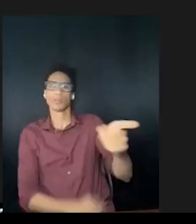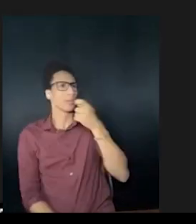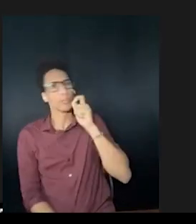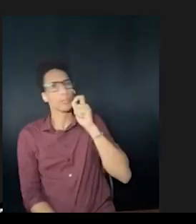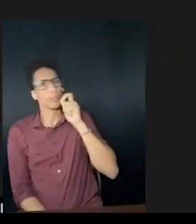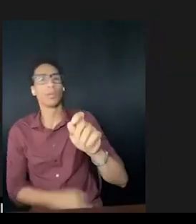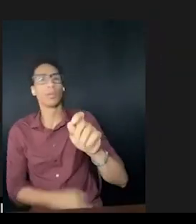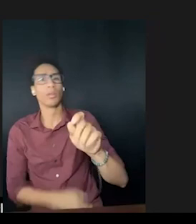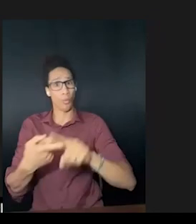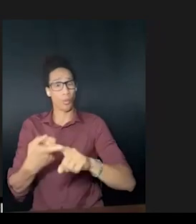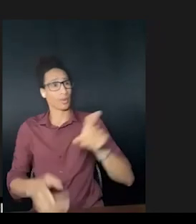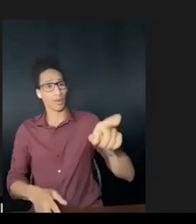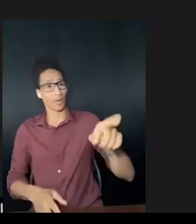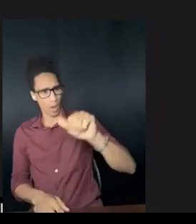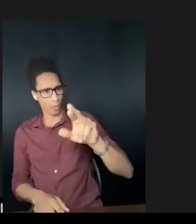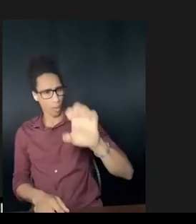parole releases came up,